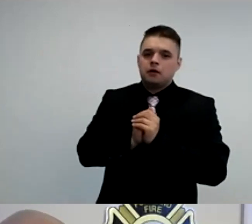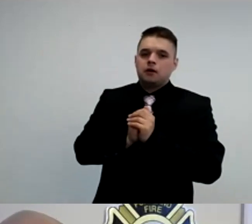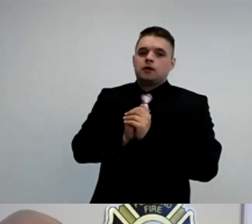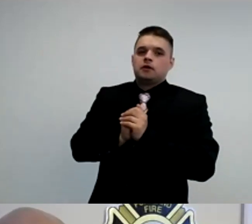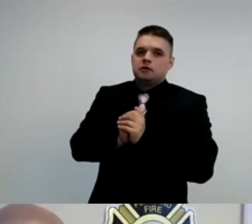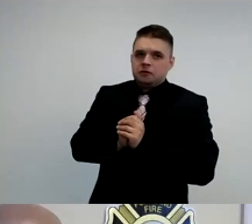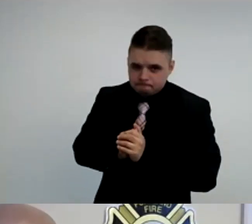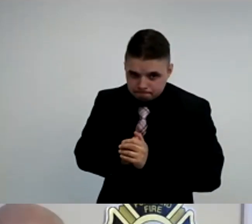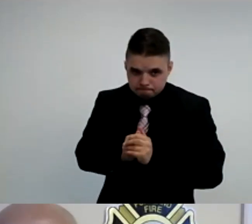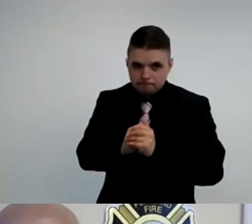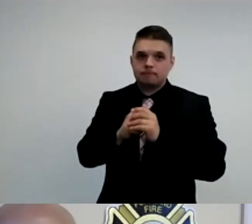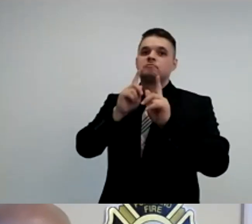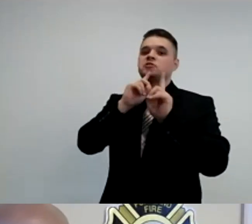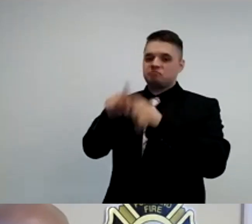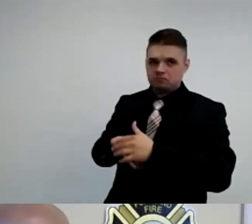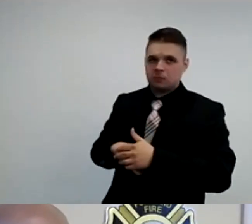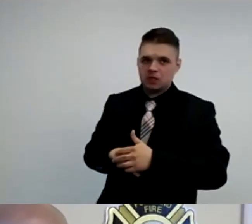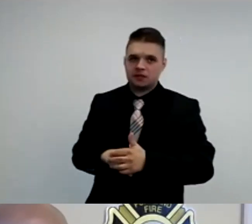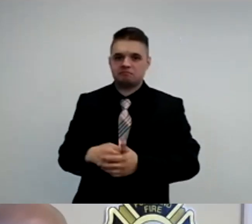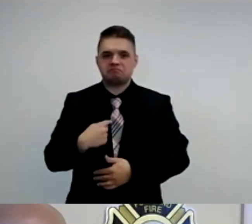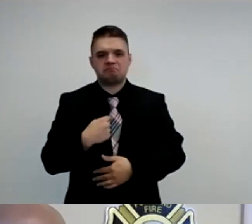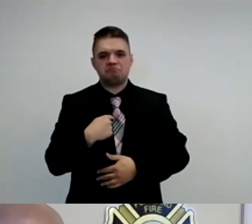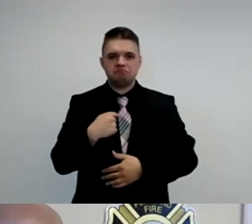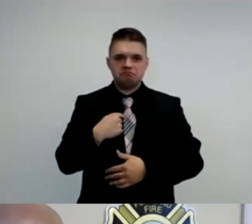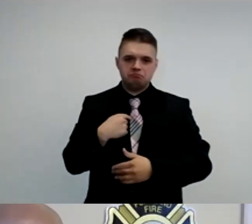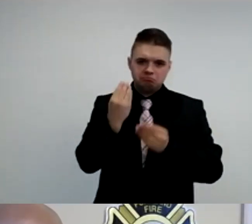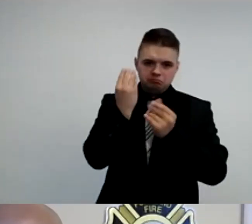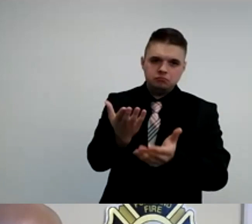Did you have an answer? I'll just maybe answer on the piece about,